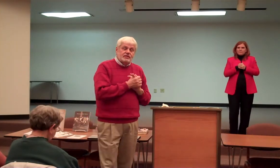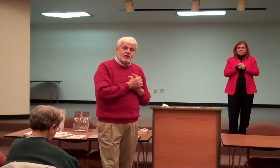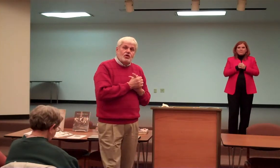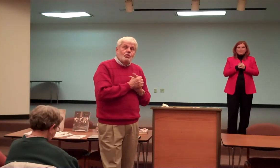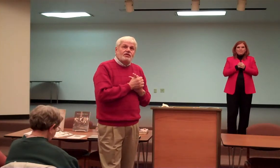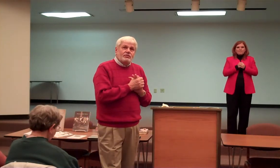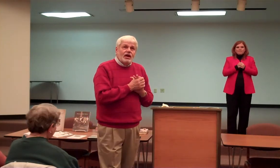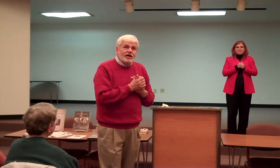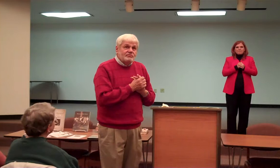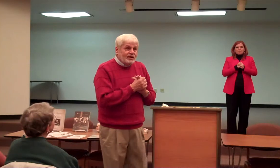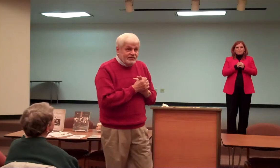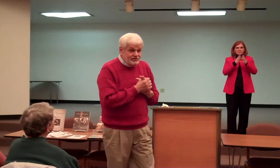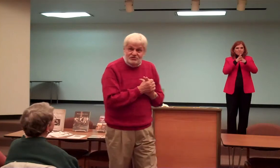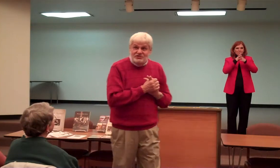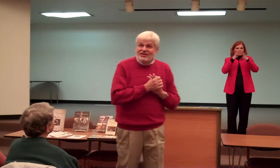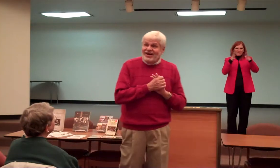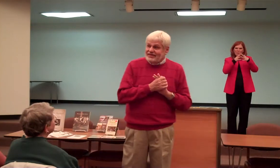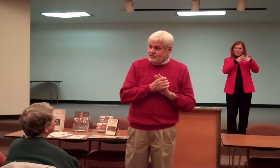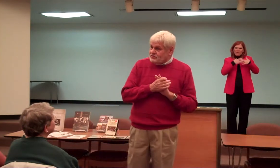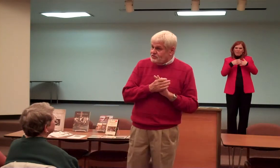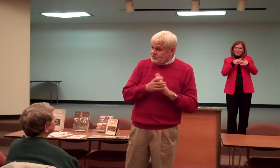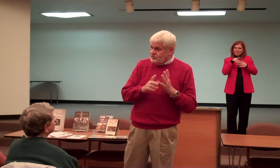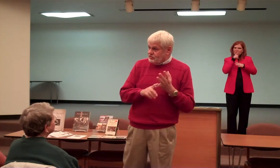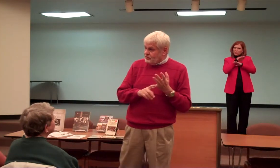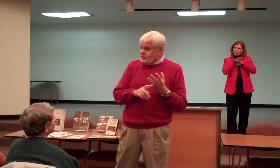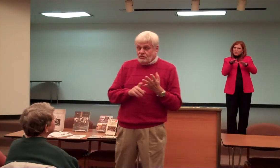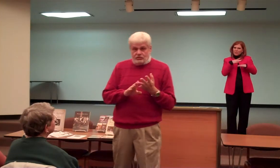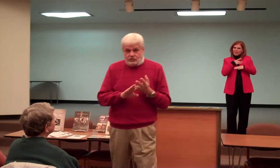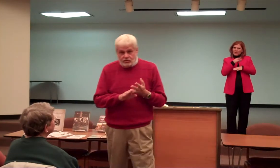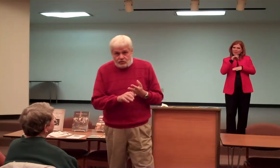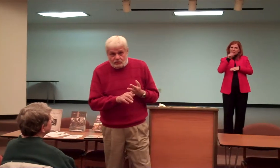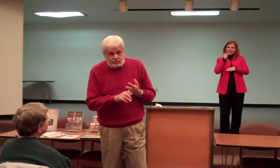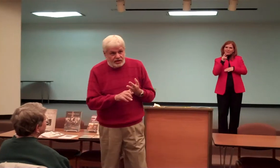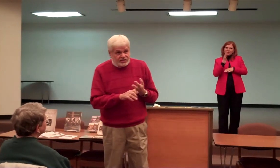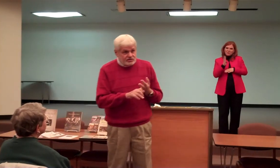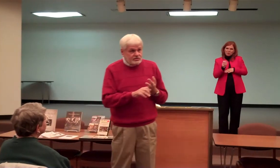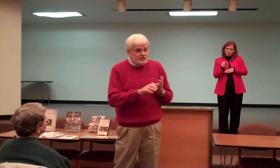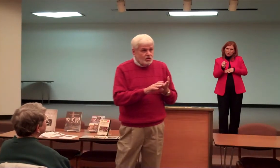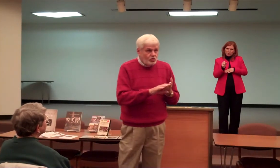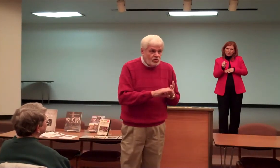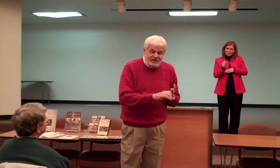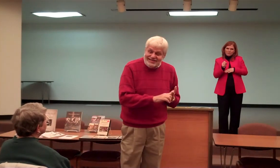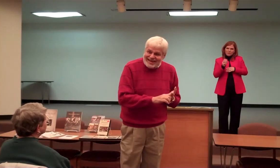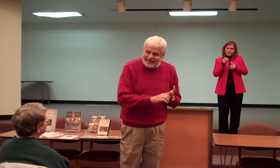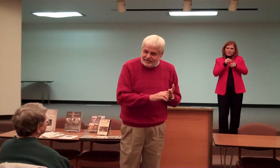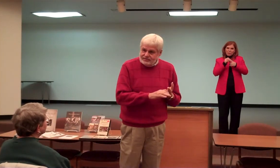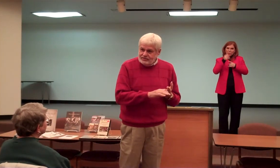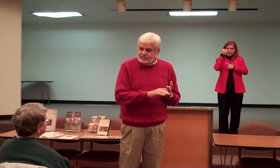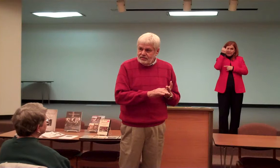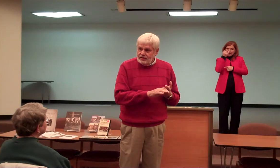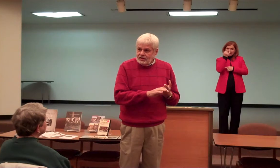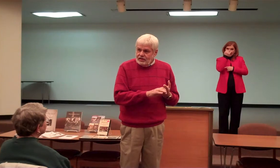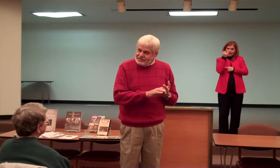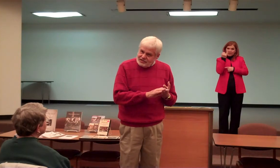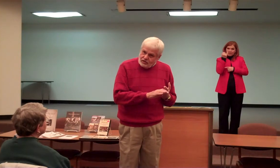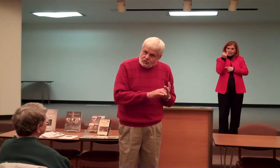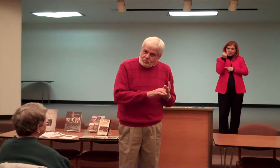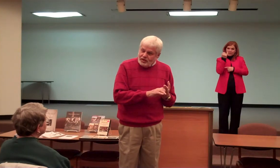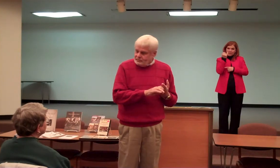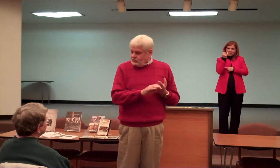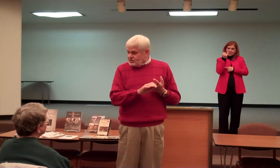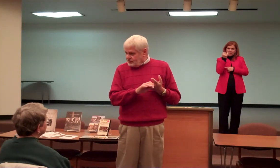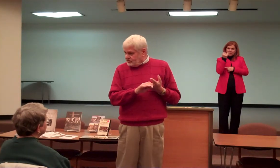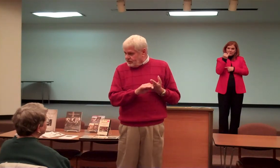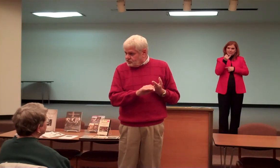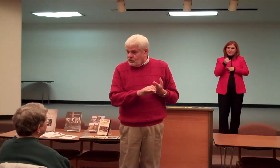Okay? Well, there were a lot of Americans who didn't like those Serbs, or the Croatians, or the Italians, as the